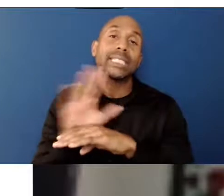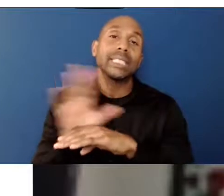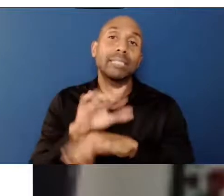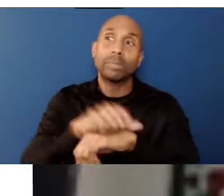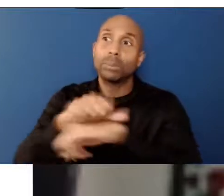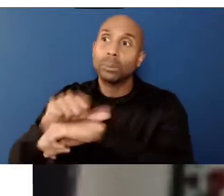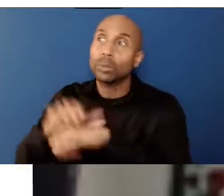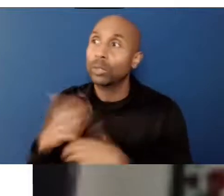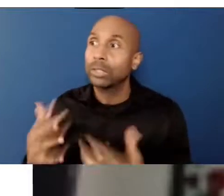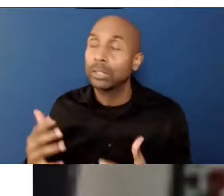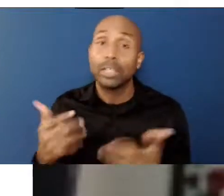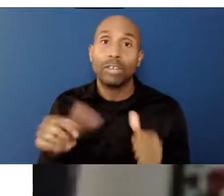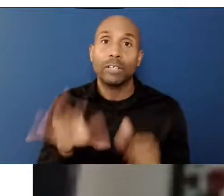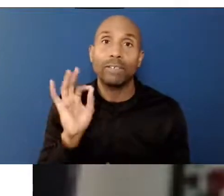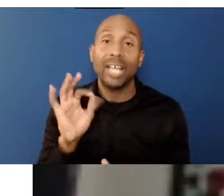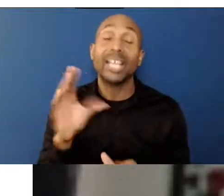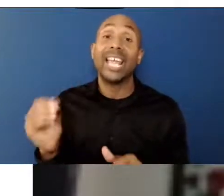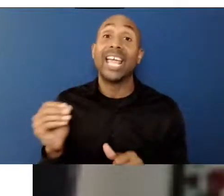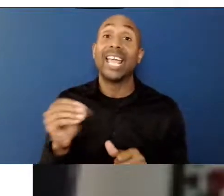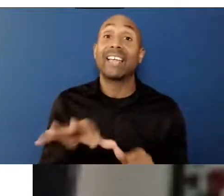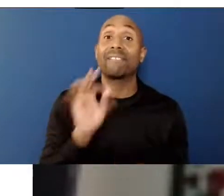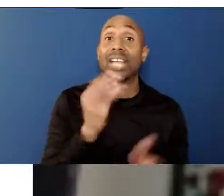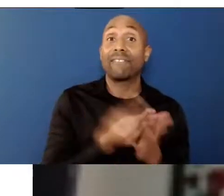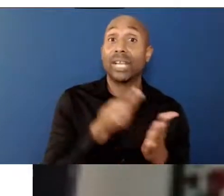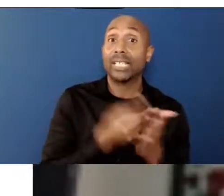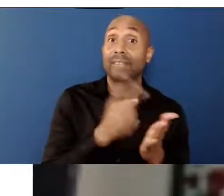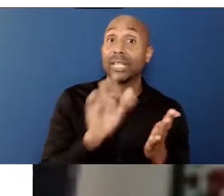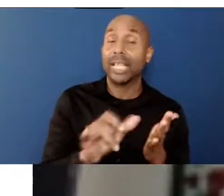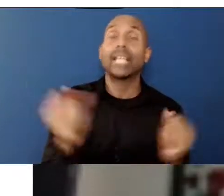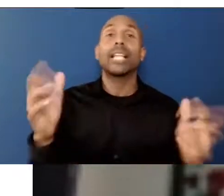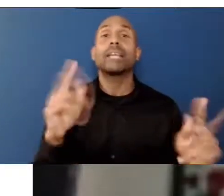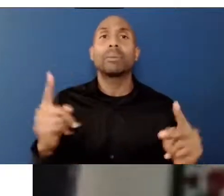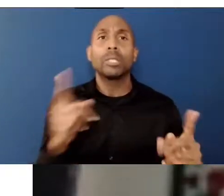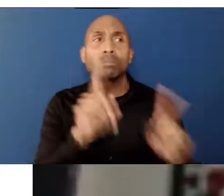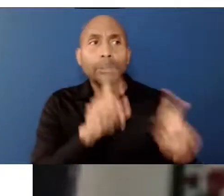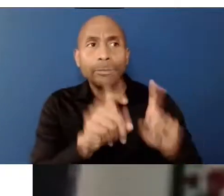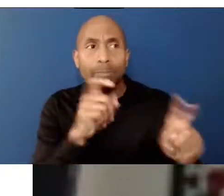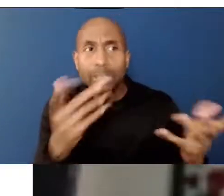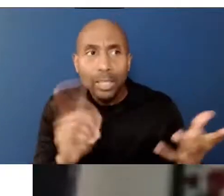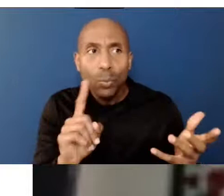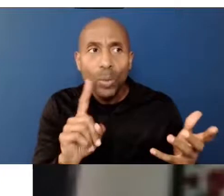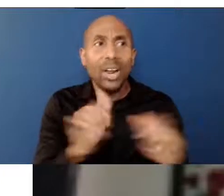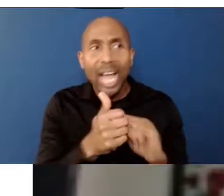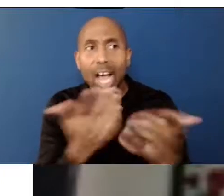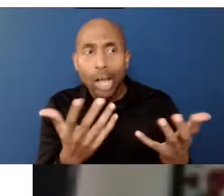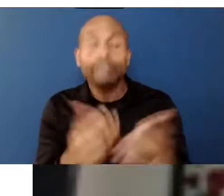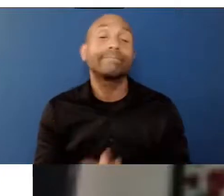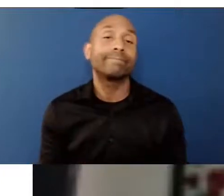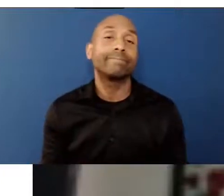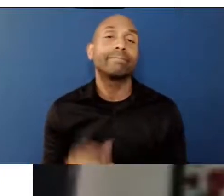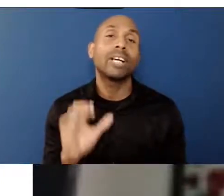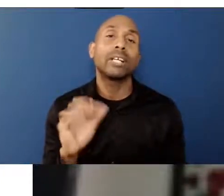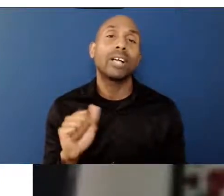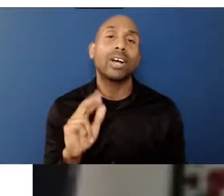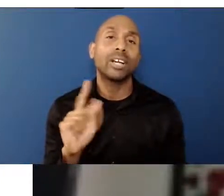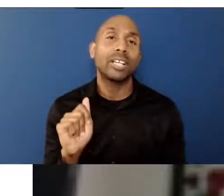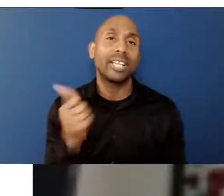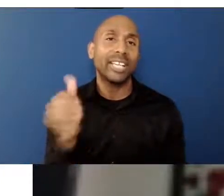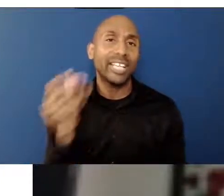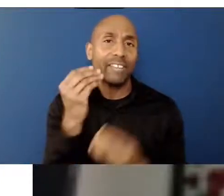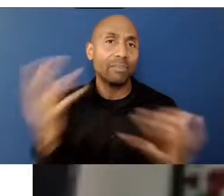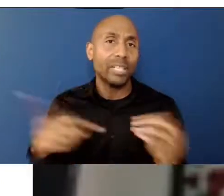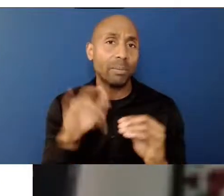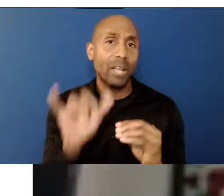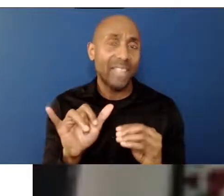them and find funding for that is something that a lot of people have been asking. So Carla, could you give us some insight on, where the line kind of draws with